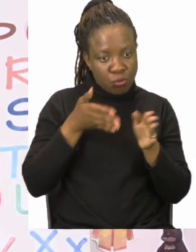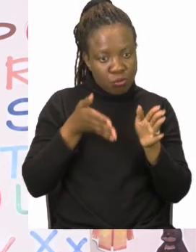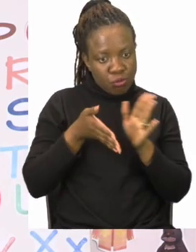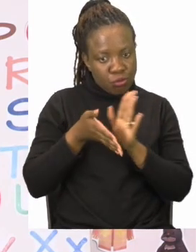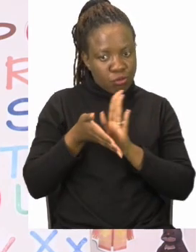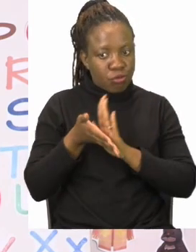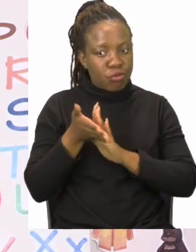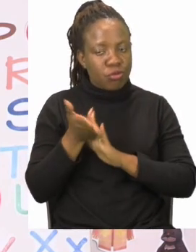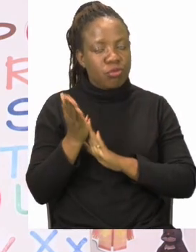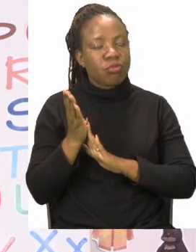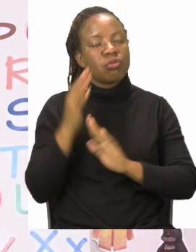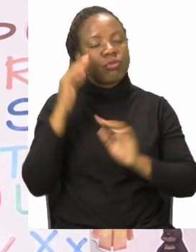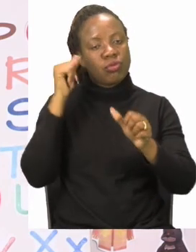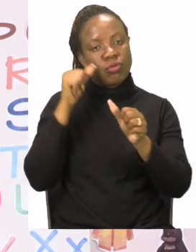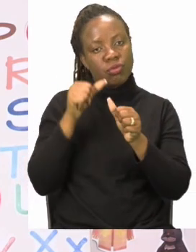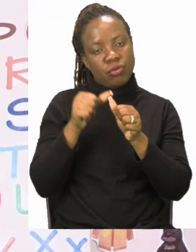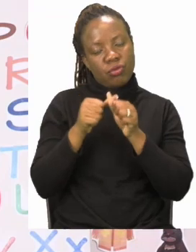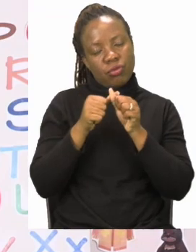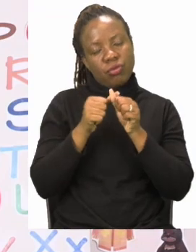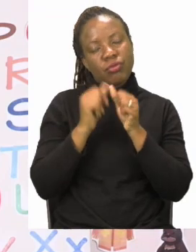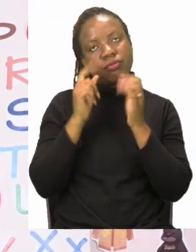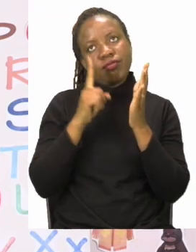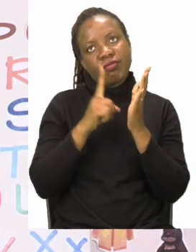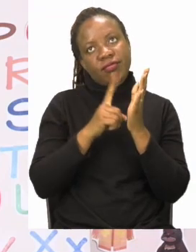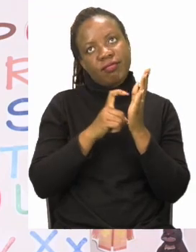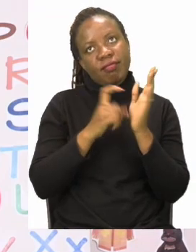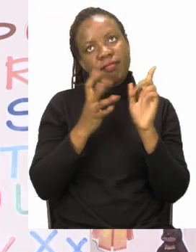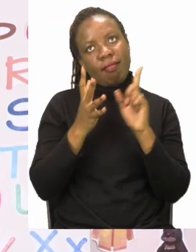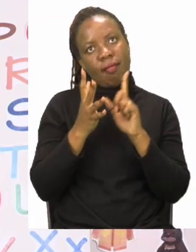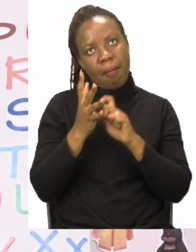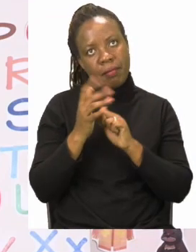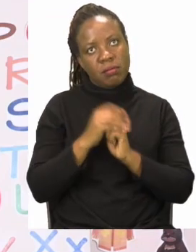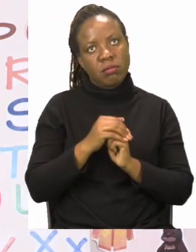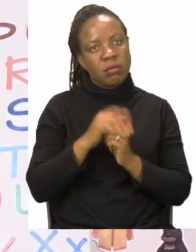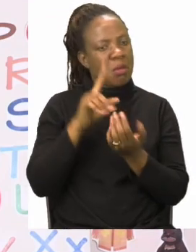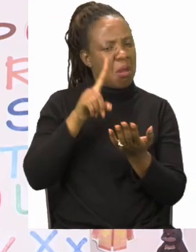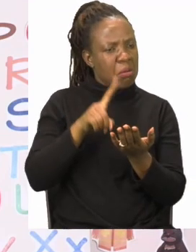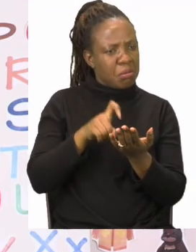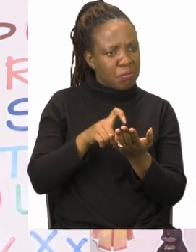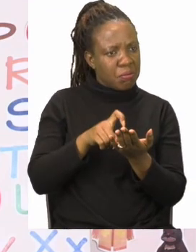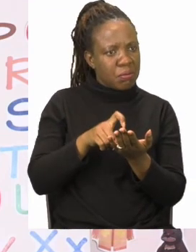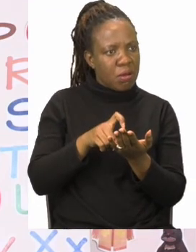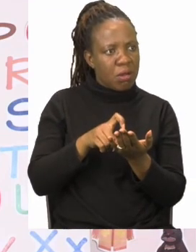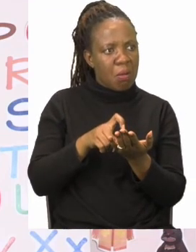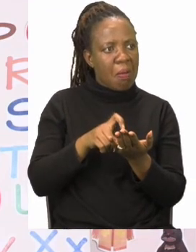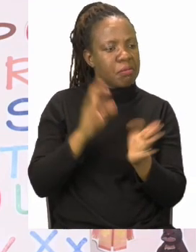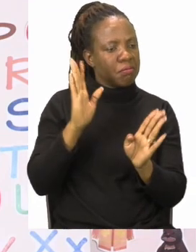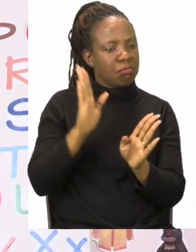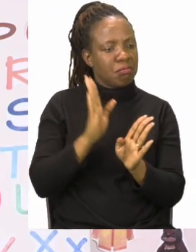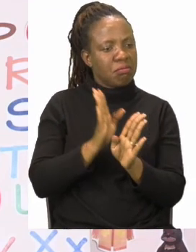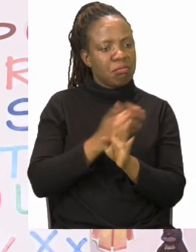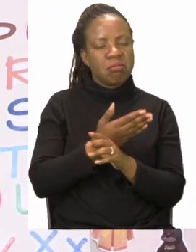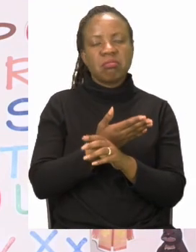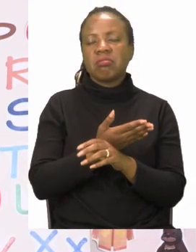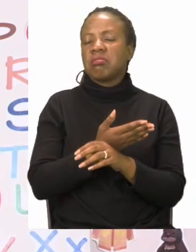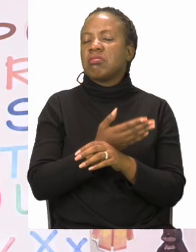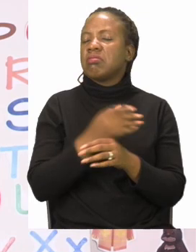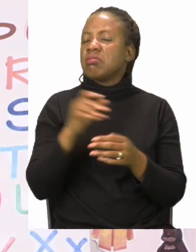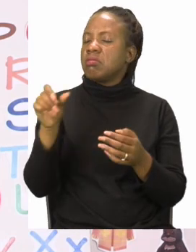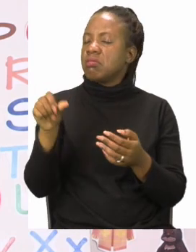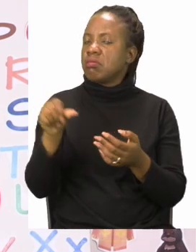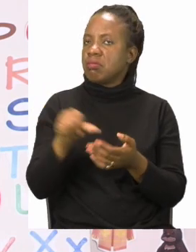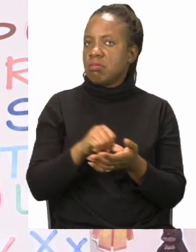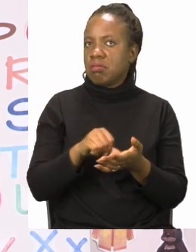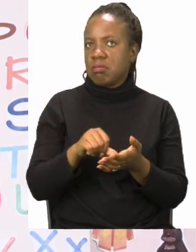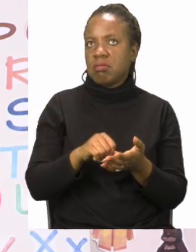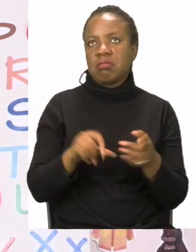to sanitize. Remember, sanitizing keeps all the nasty germs away and it keeps us